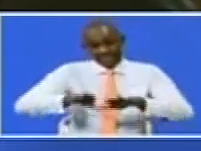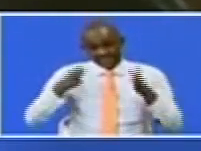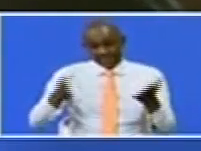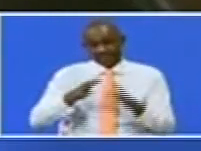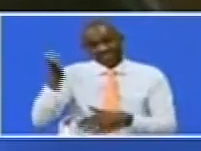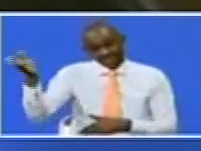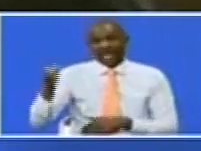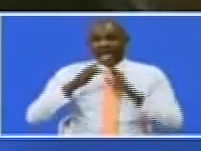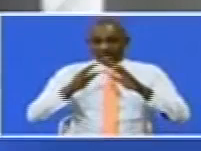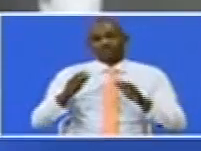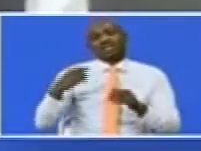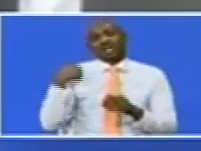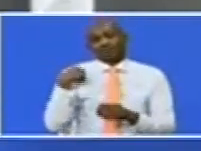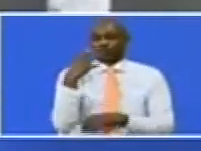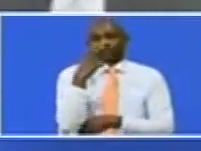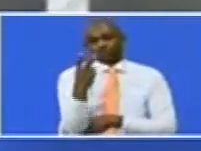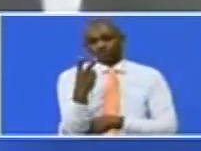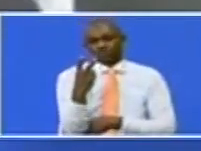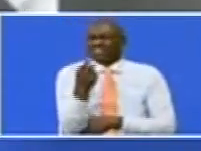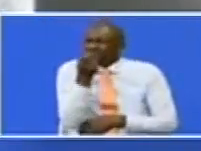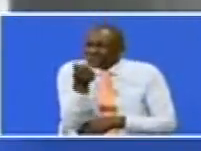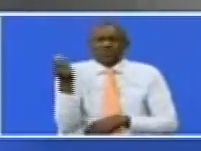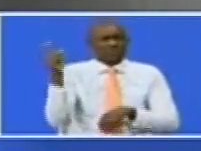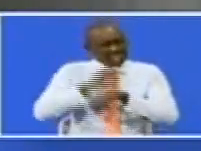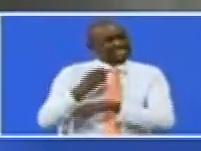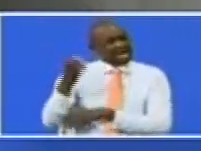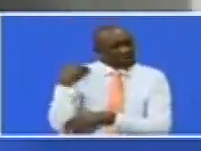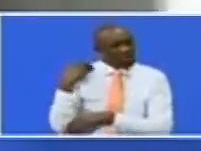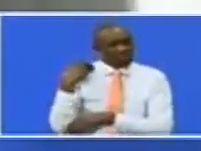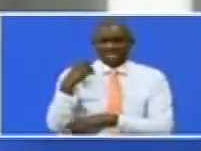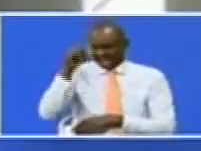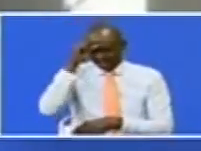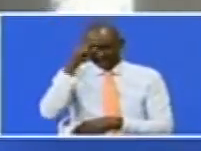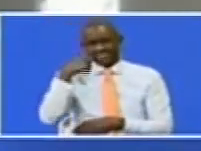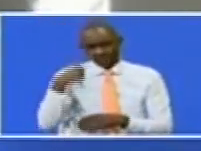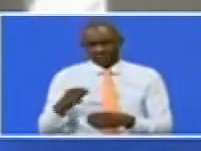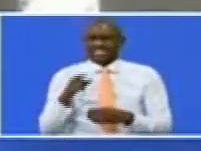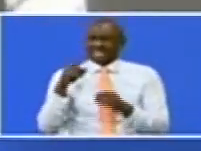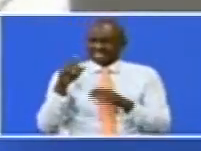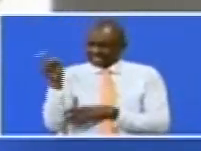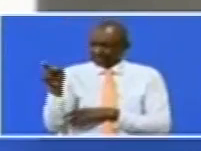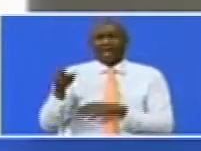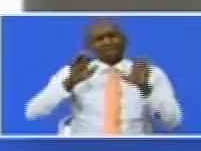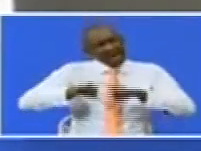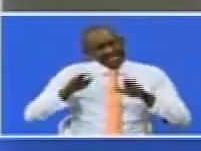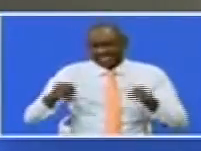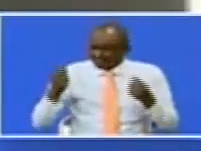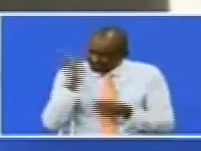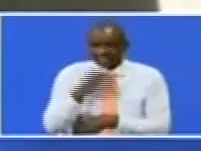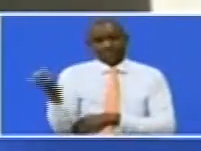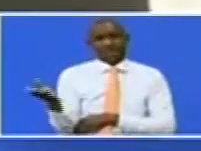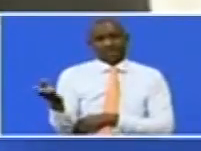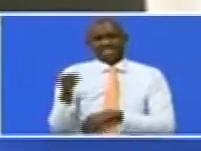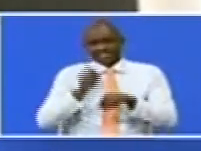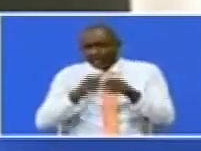number 482. A few days ago, despite the government's ban at Phenom Estate, another party just concluded. And as